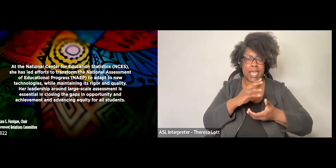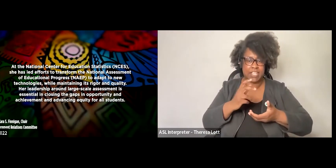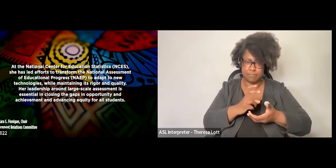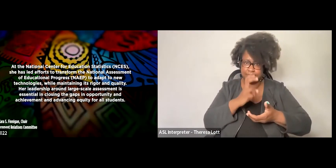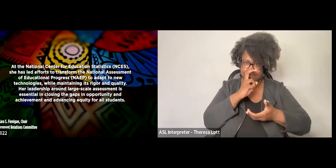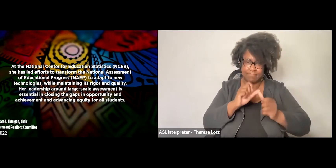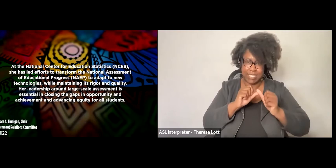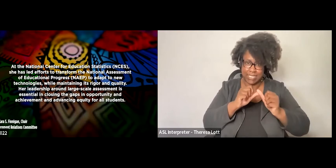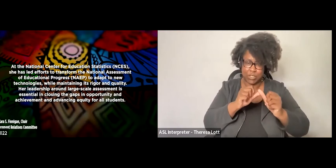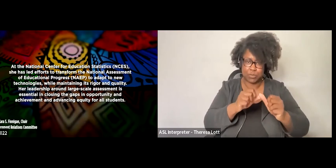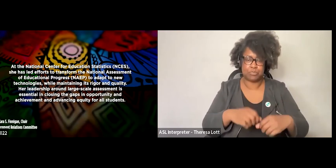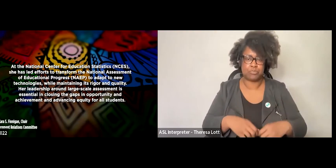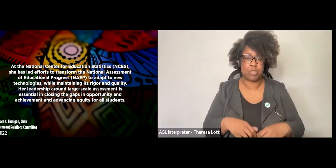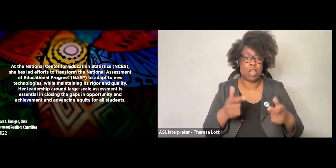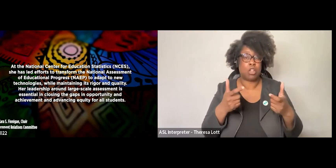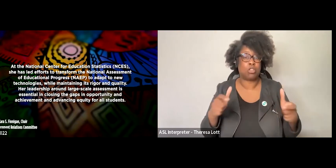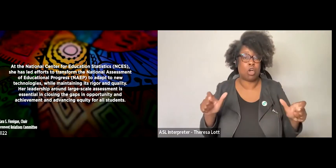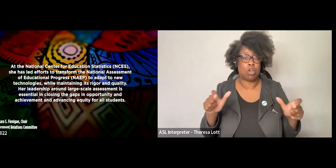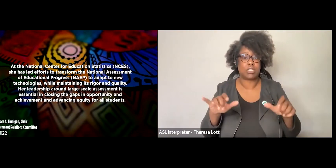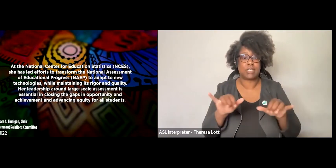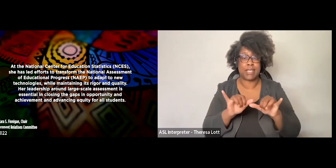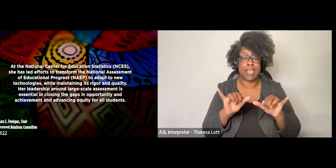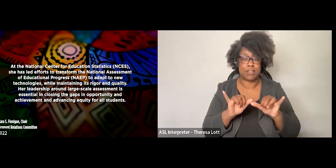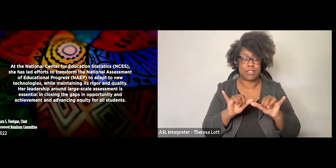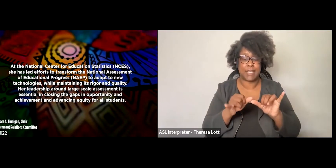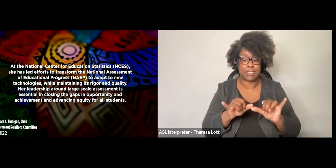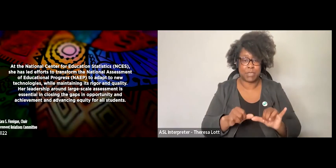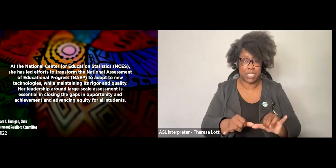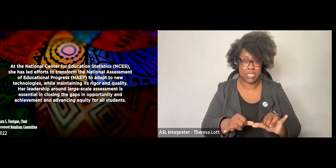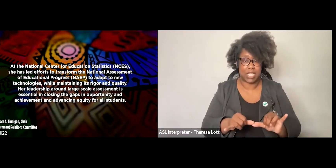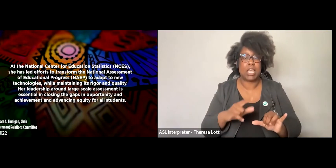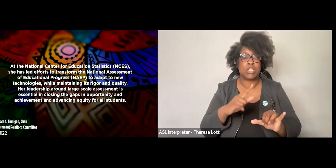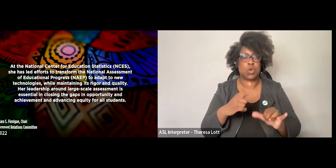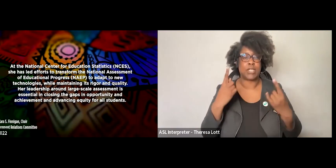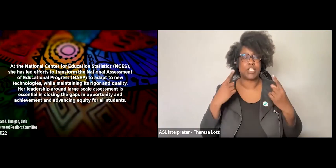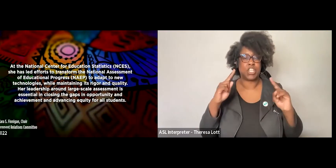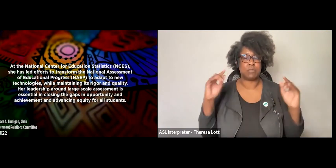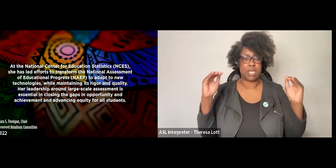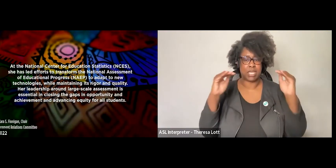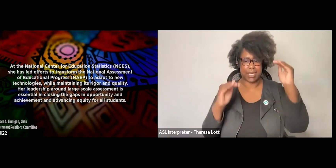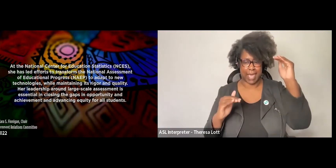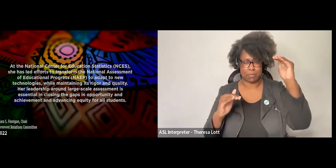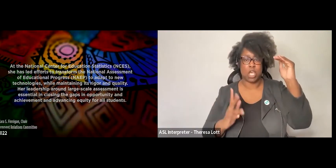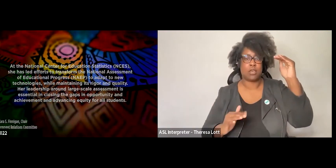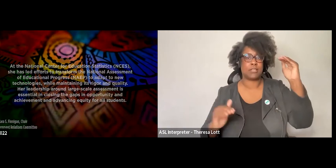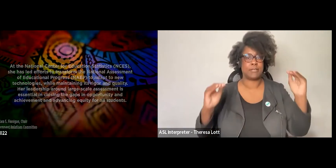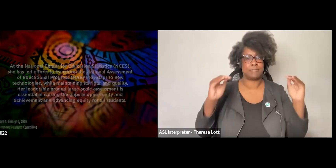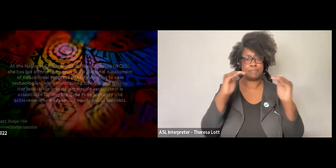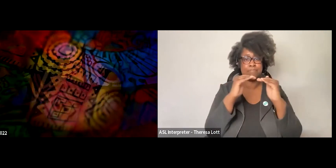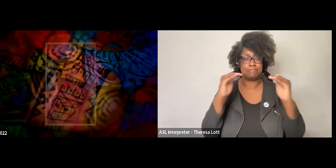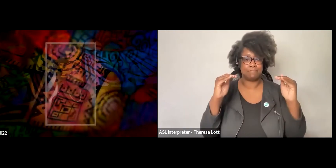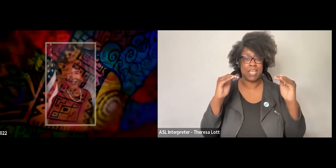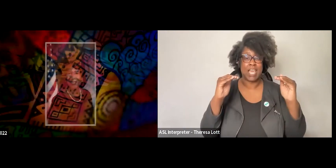large-scale assessment is essential in closing the gaps in opportunity and achievement and advancing equity for all